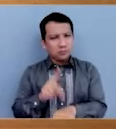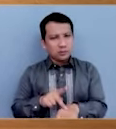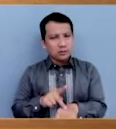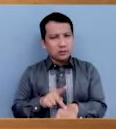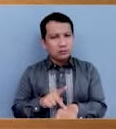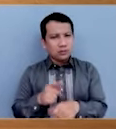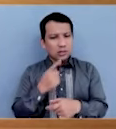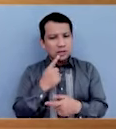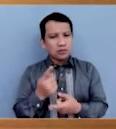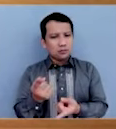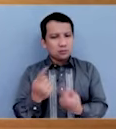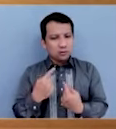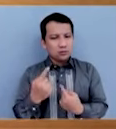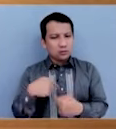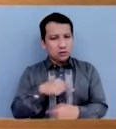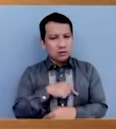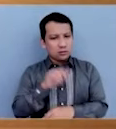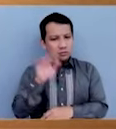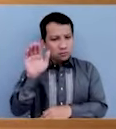our call.